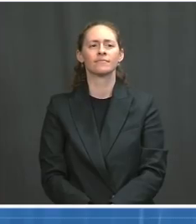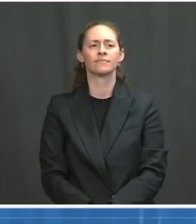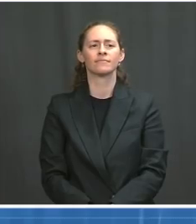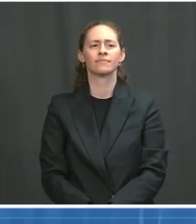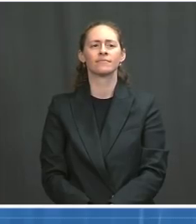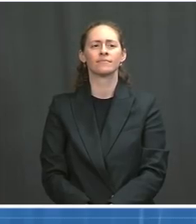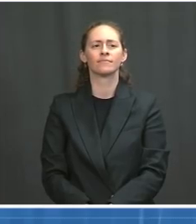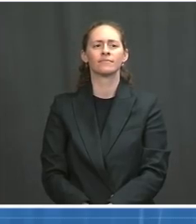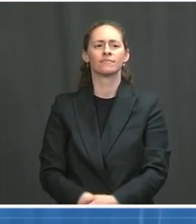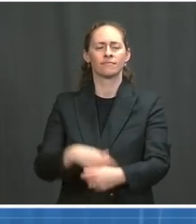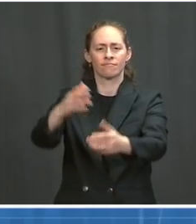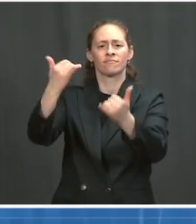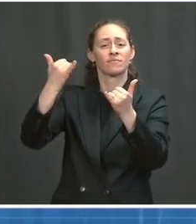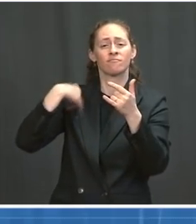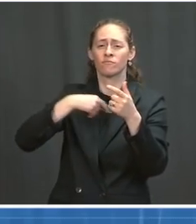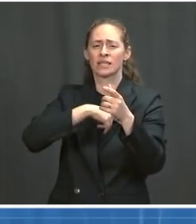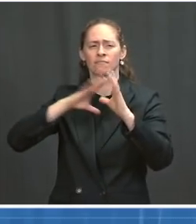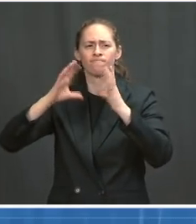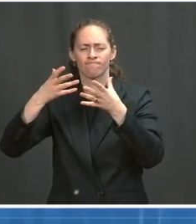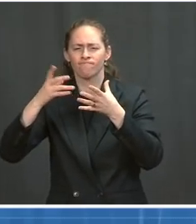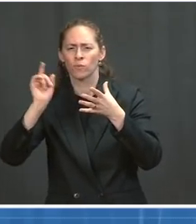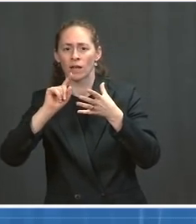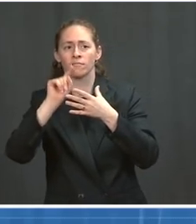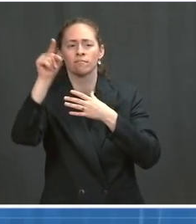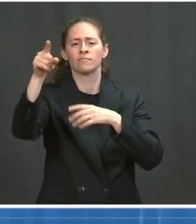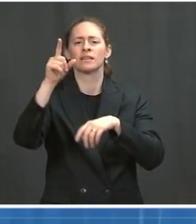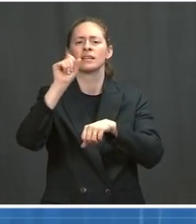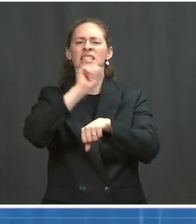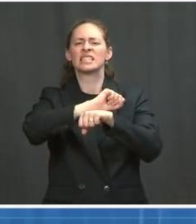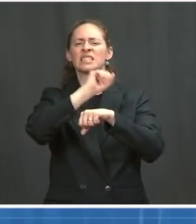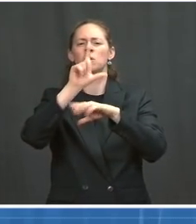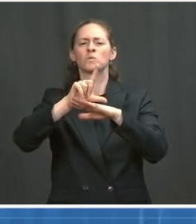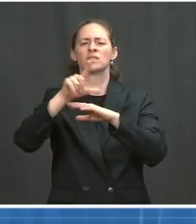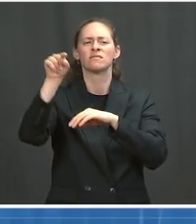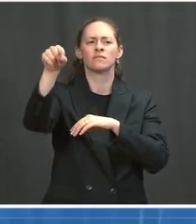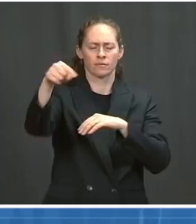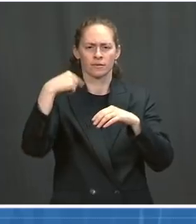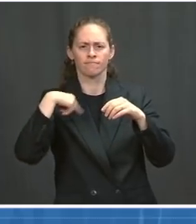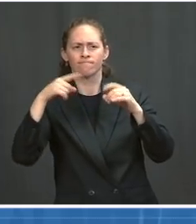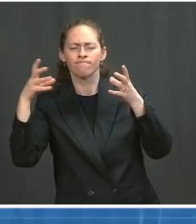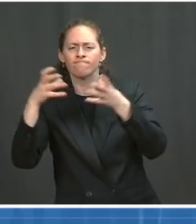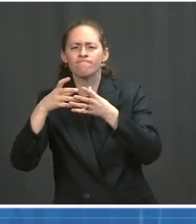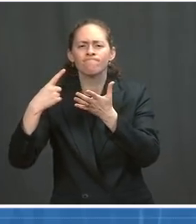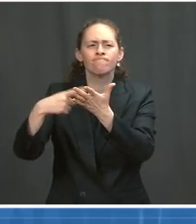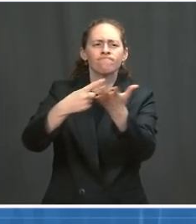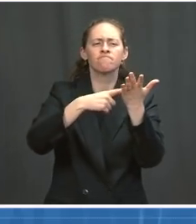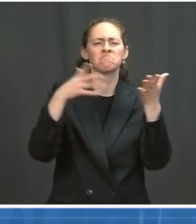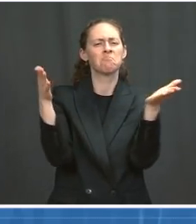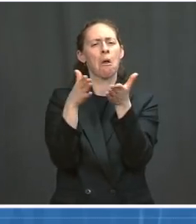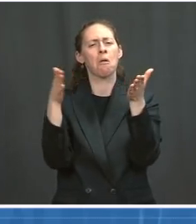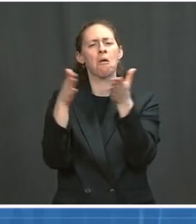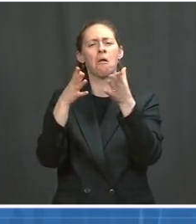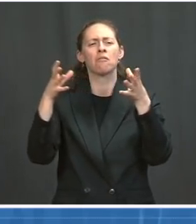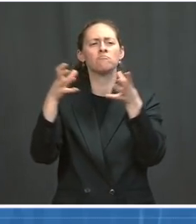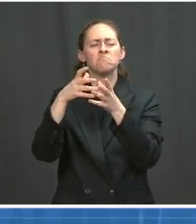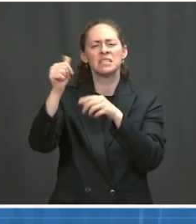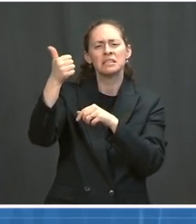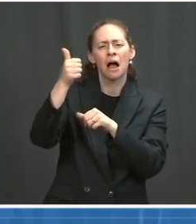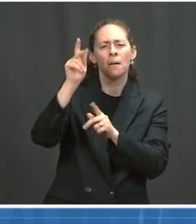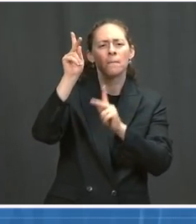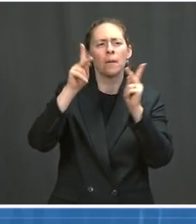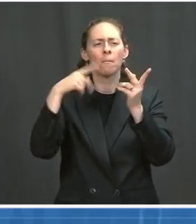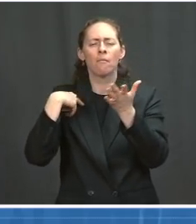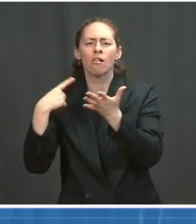peer-to-peer outreach. They're hosting small group conversations of 10 or fewer people, and they ultimately aim to share vaccine information with